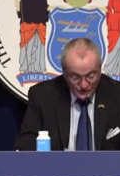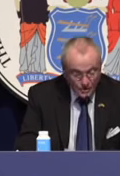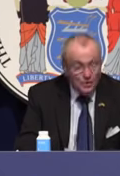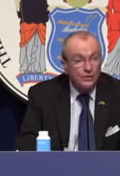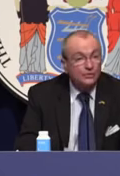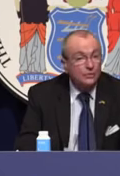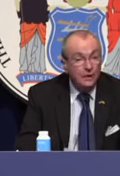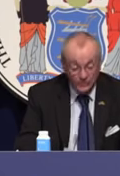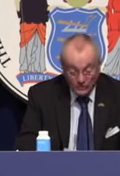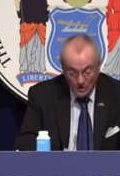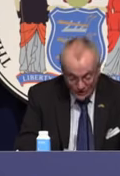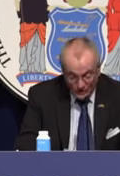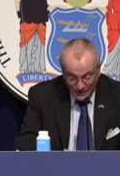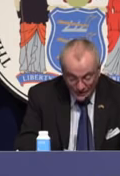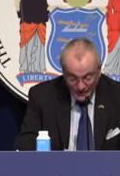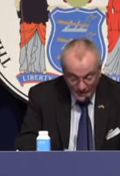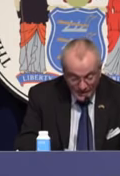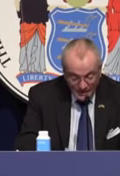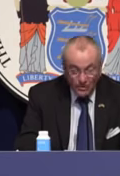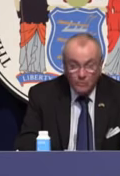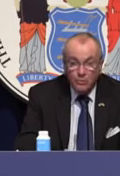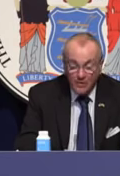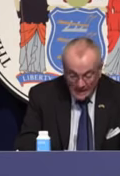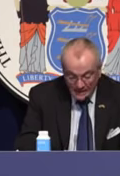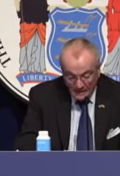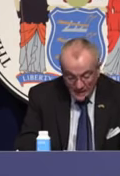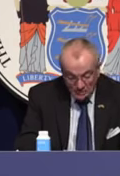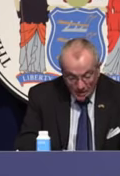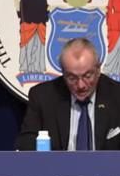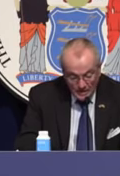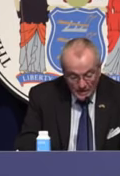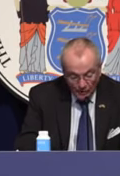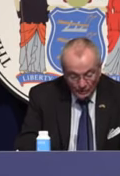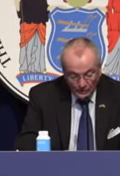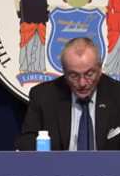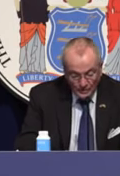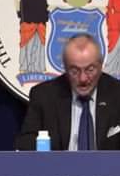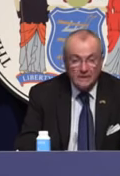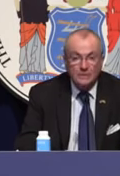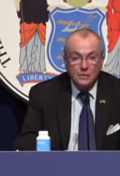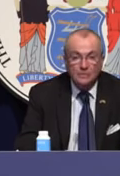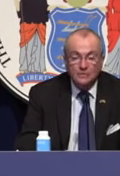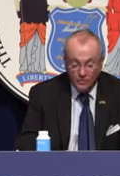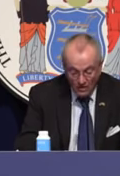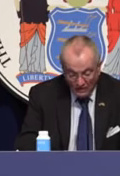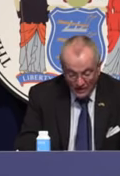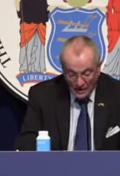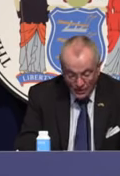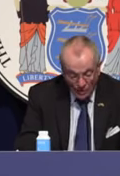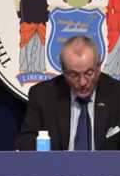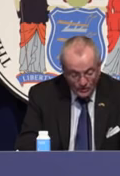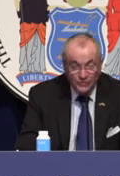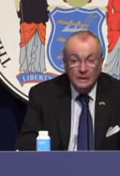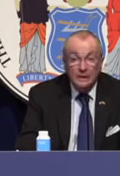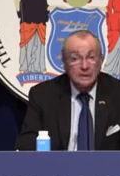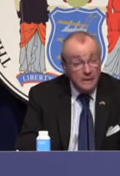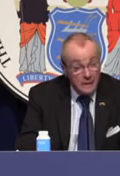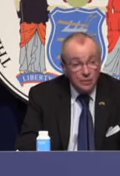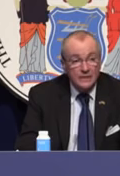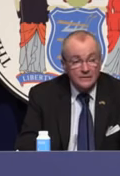that they've shown us throughout this emergency, from providing much-needed personal protective equipment for our frontline